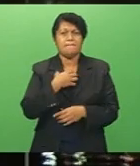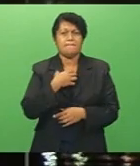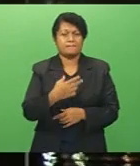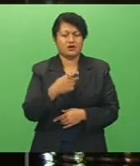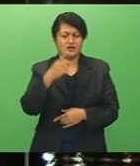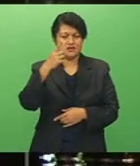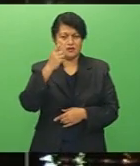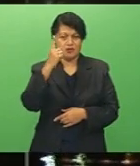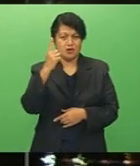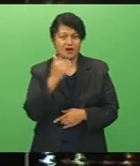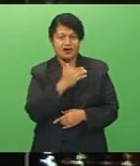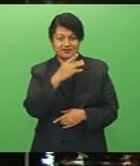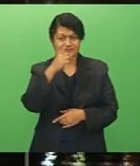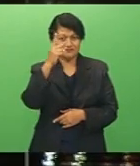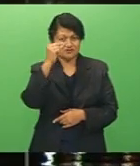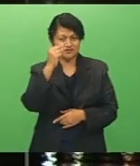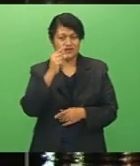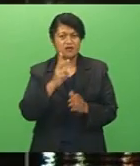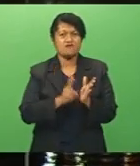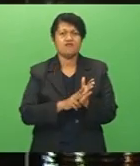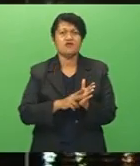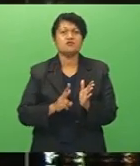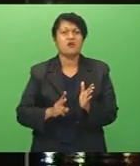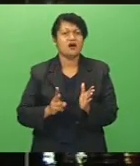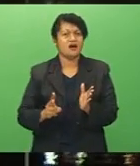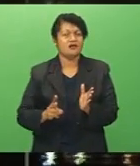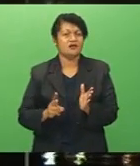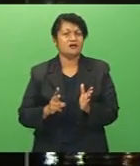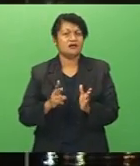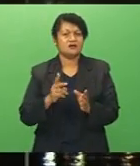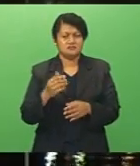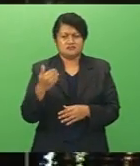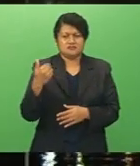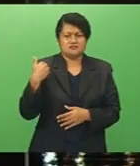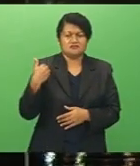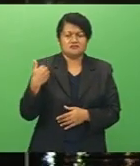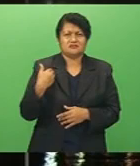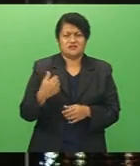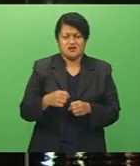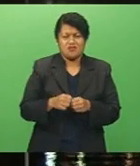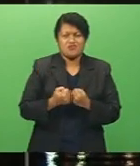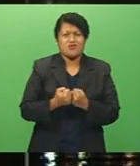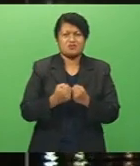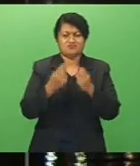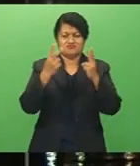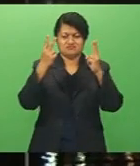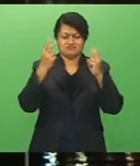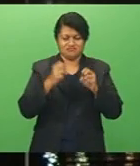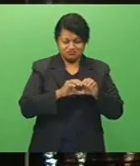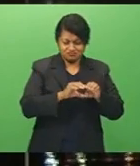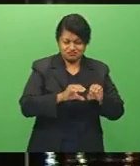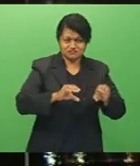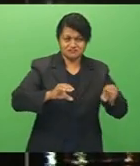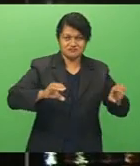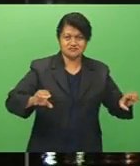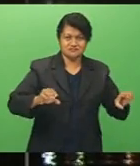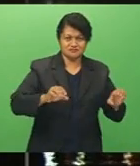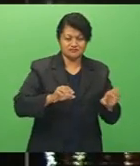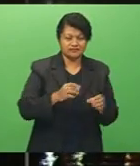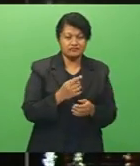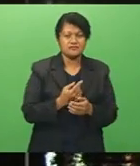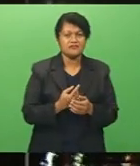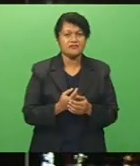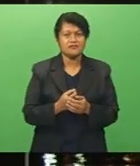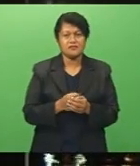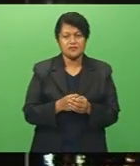at Vatuanga settlement in Suva have been affected by a broken sewage pipe spewing waste into